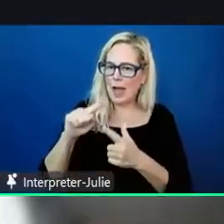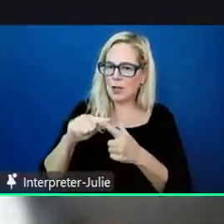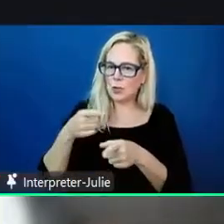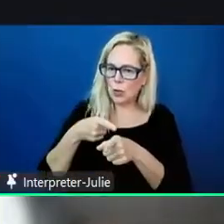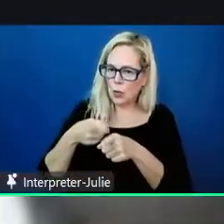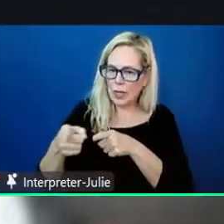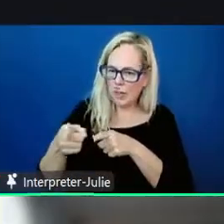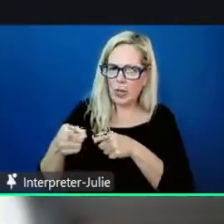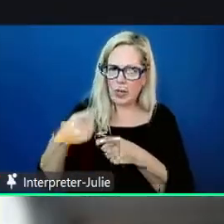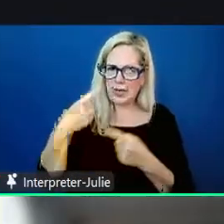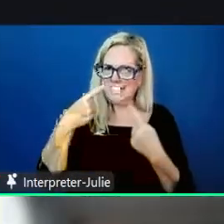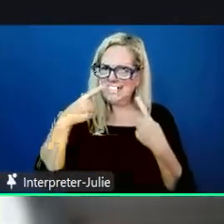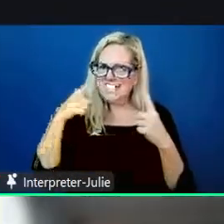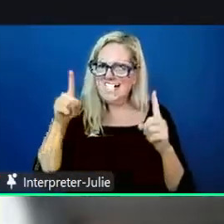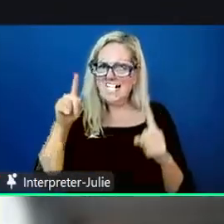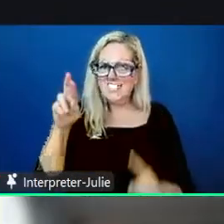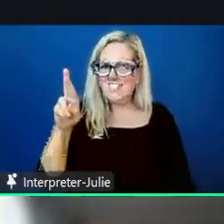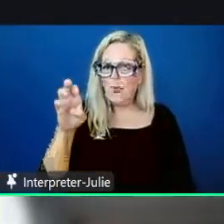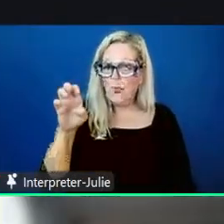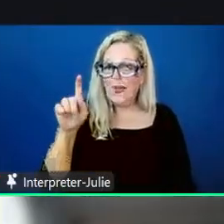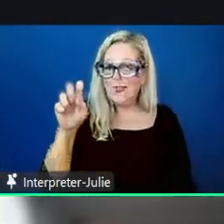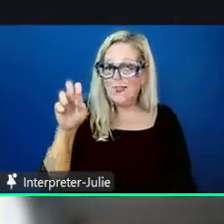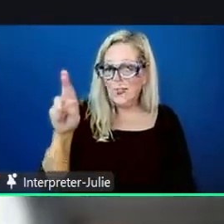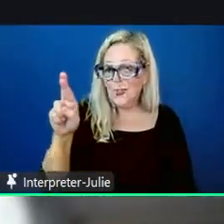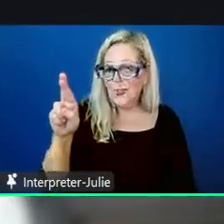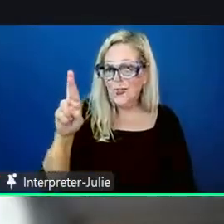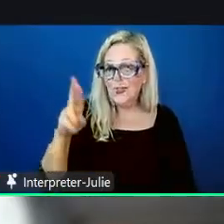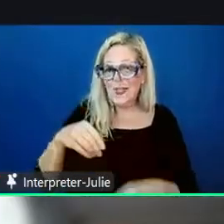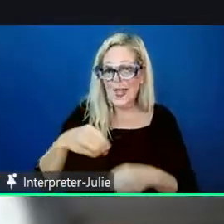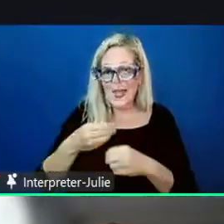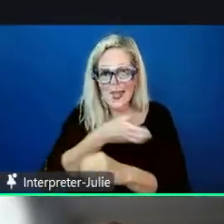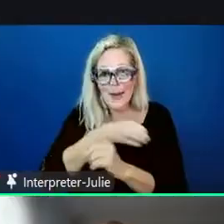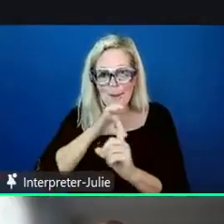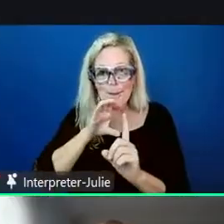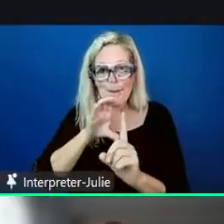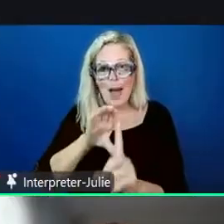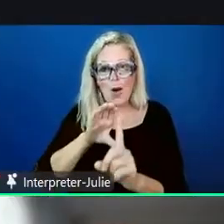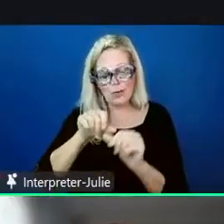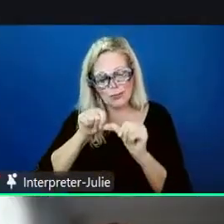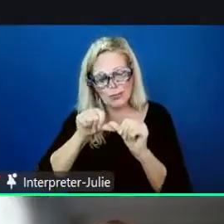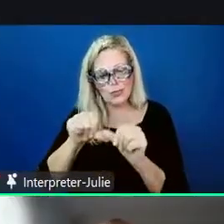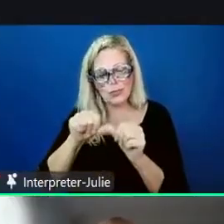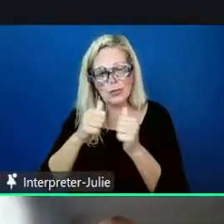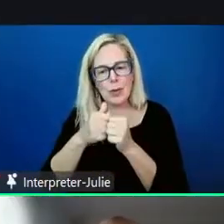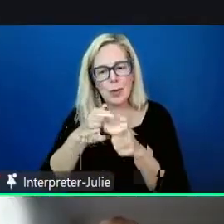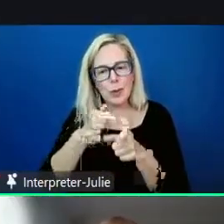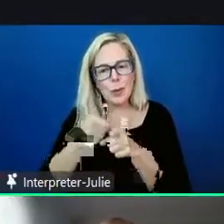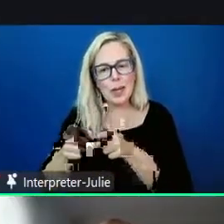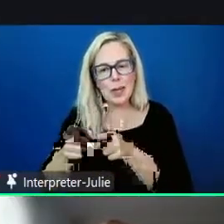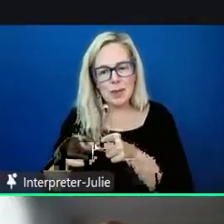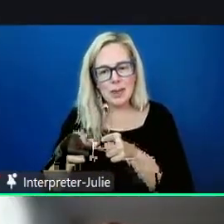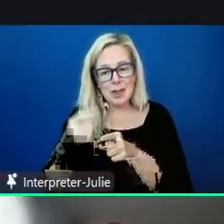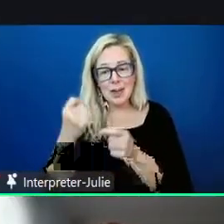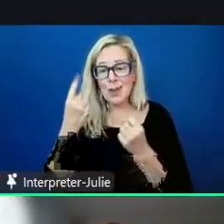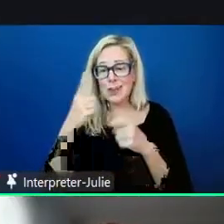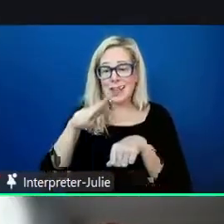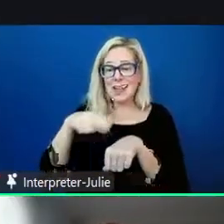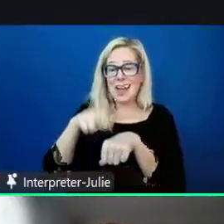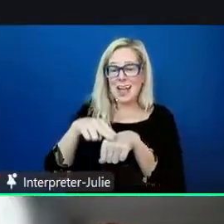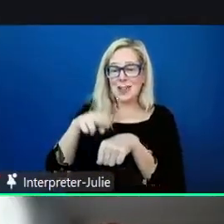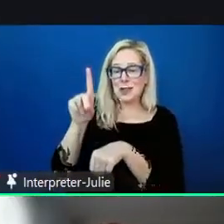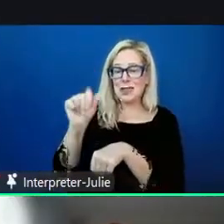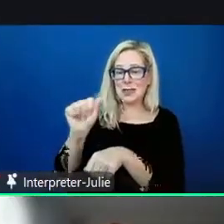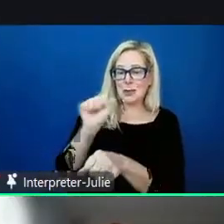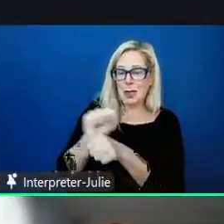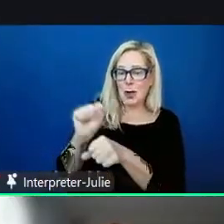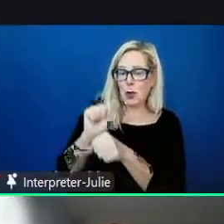they empowered him and gave him the skills and ability to keep going in his career. Again, this is National Disability Employment Awareness Month, so we wanted to